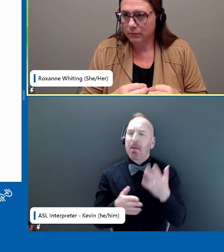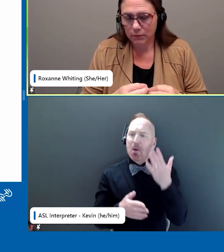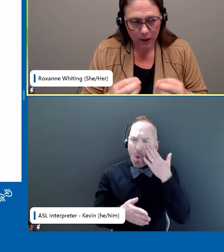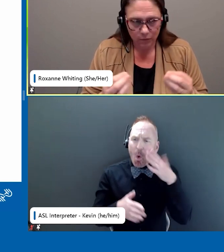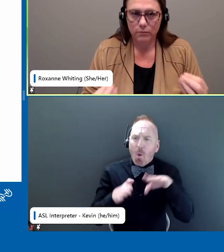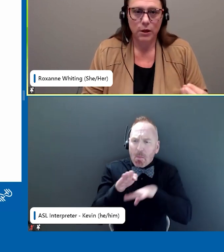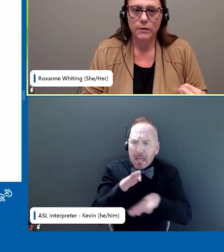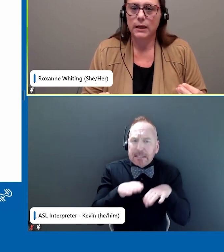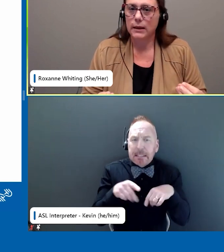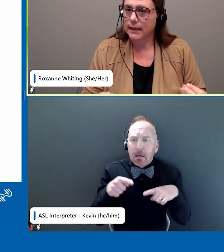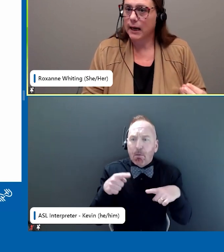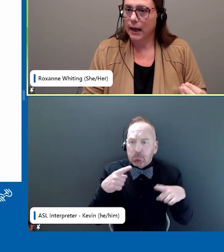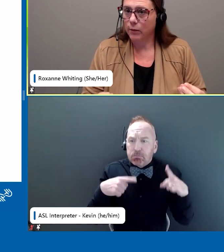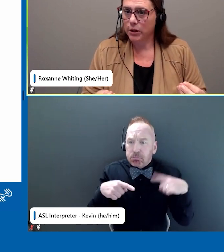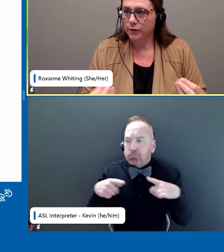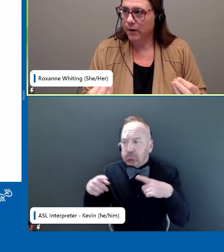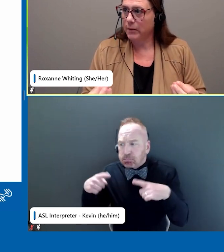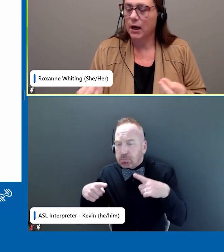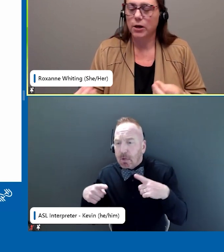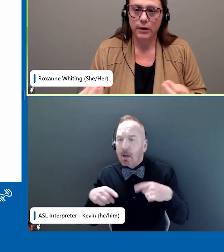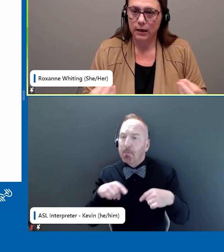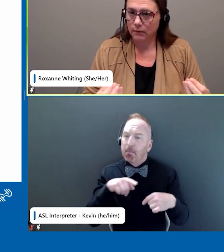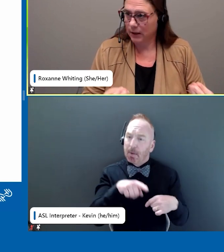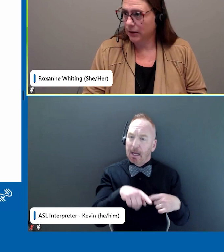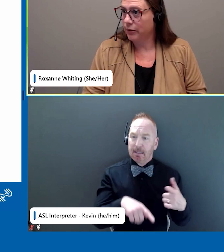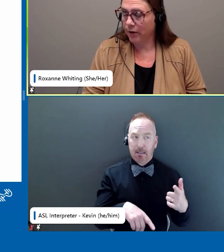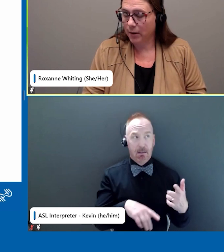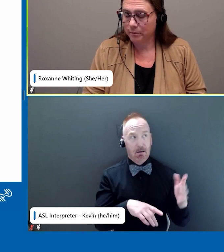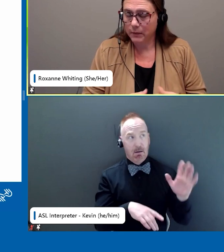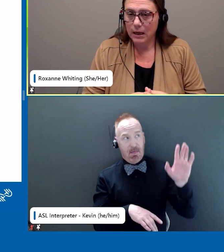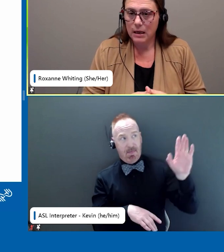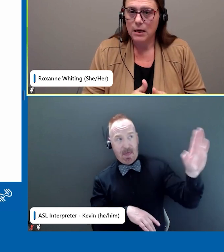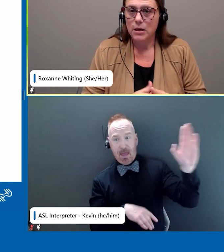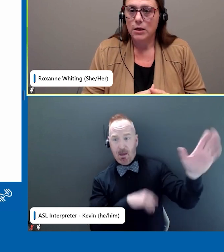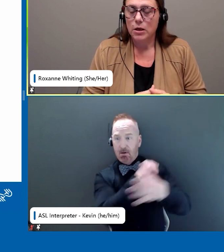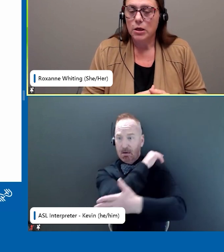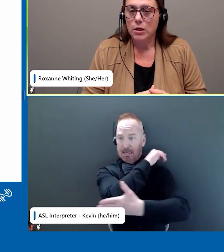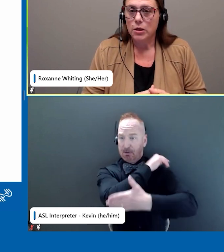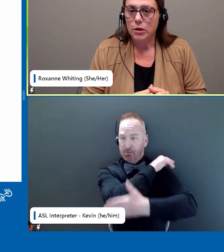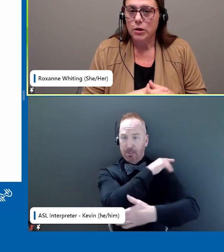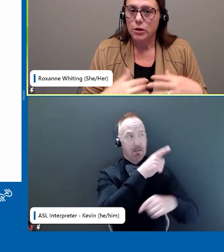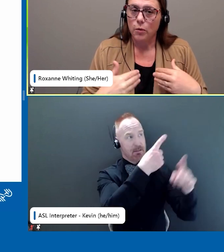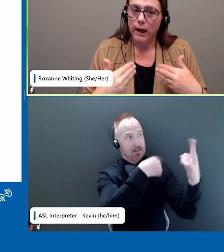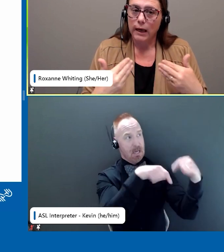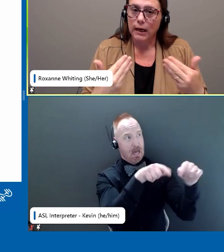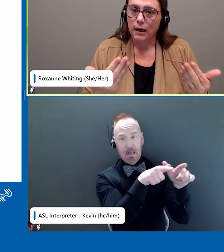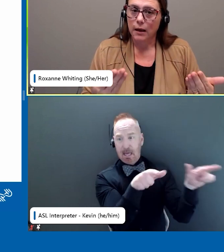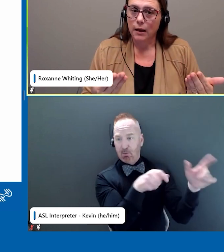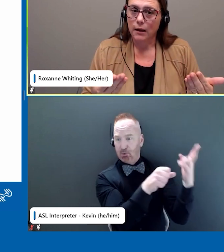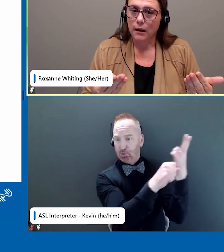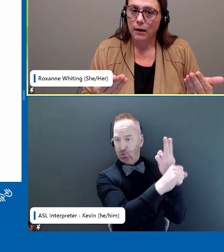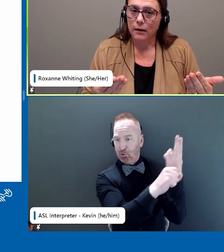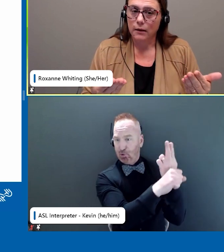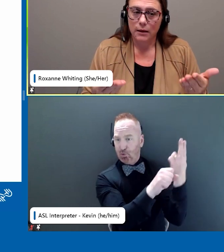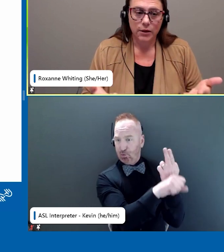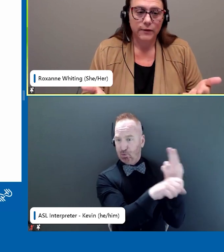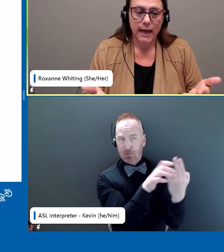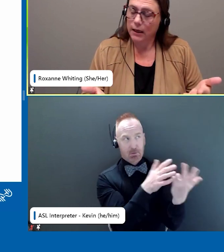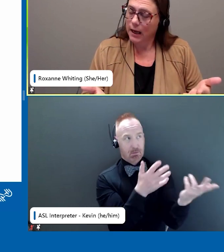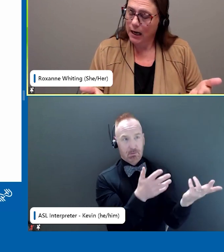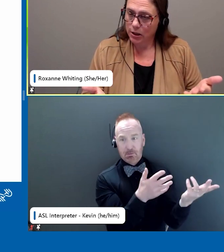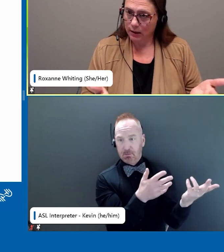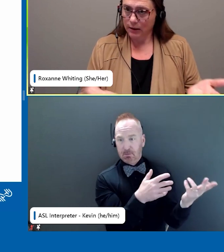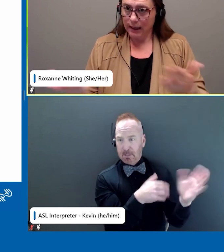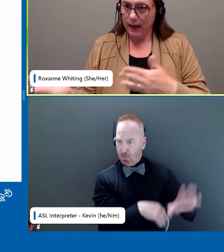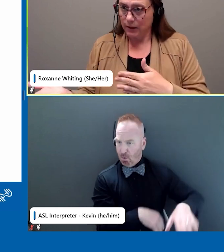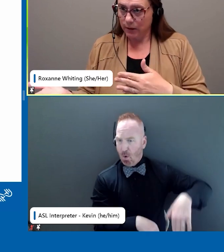really, using the sign language from the country that they're from. So when a Service